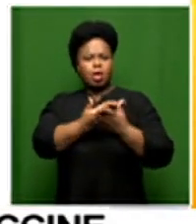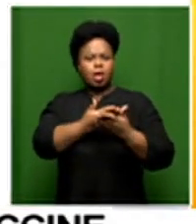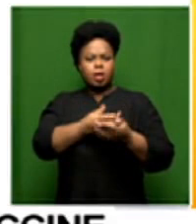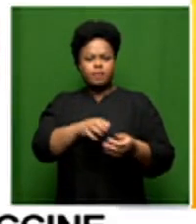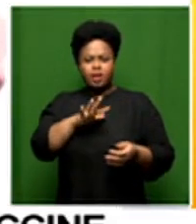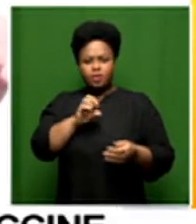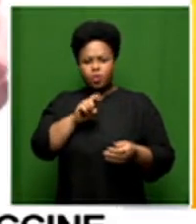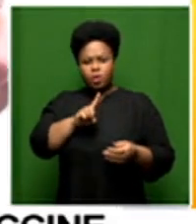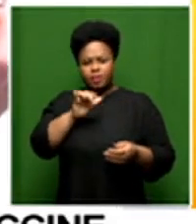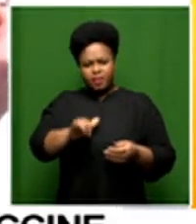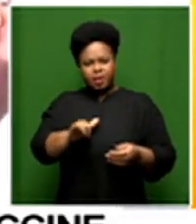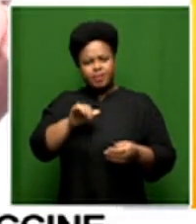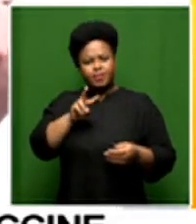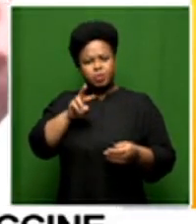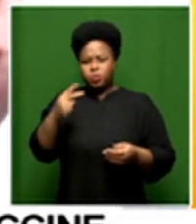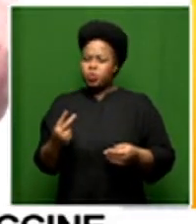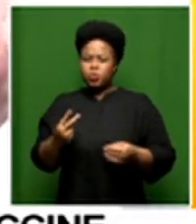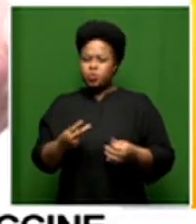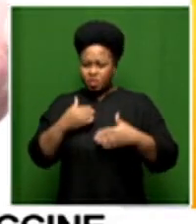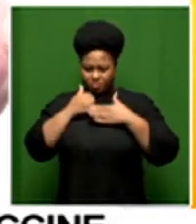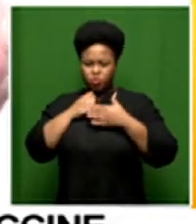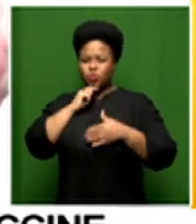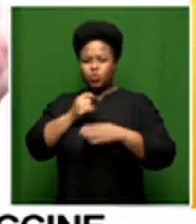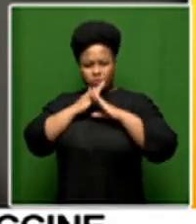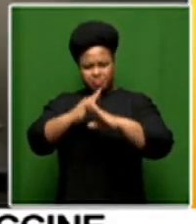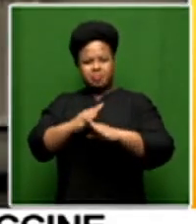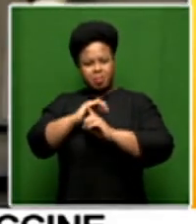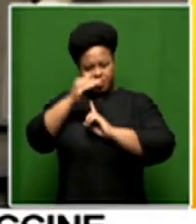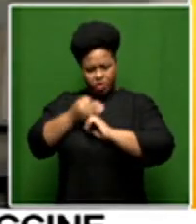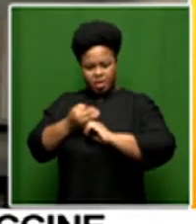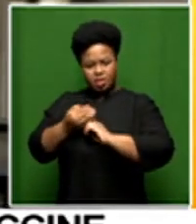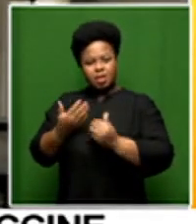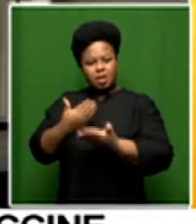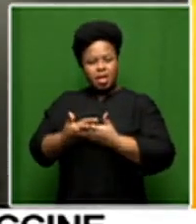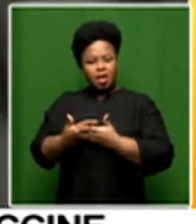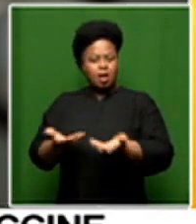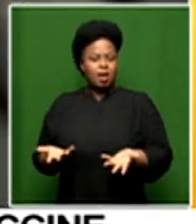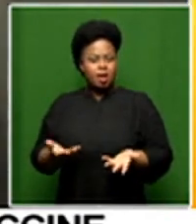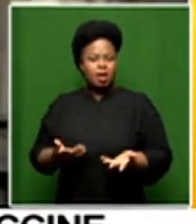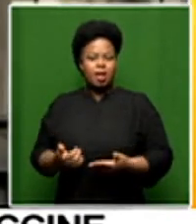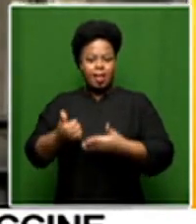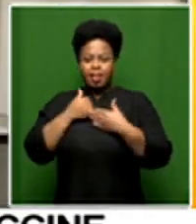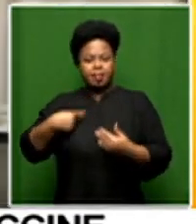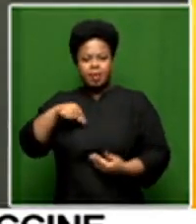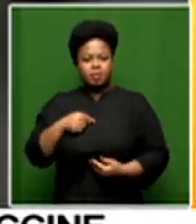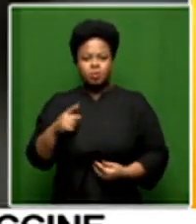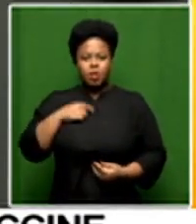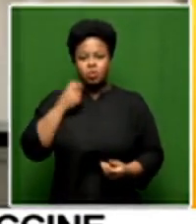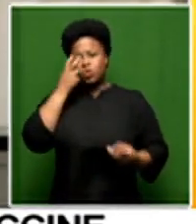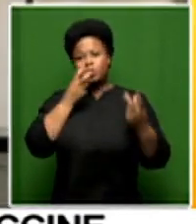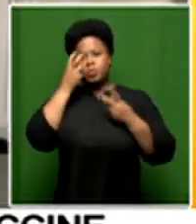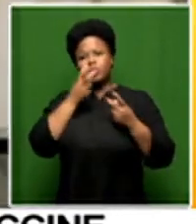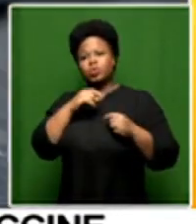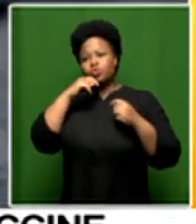to 501 V2, it will help us and others. So the issue is that we don't have to be looking